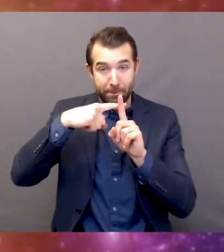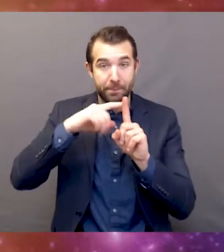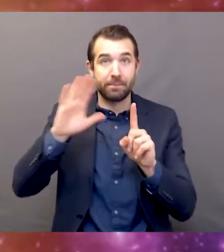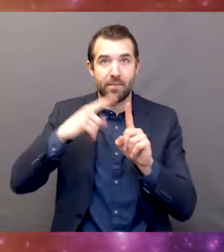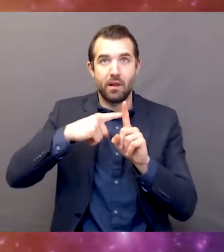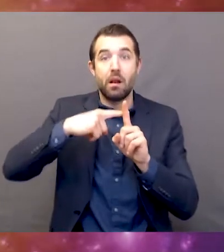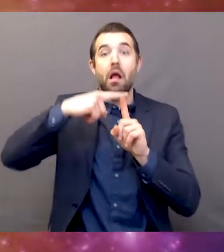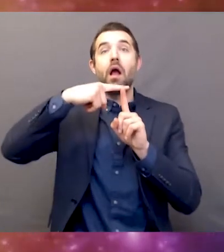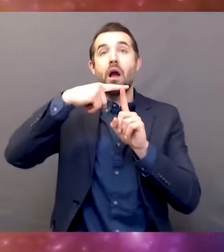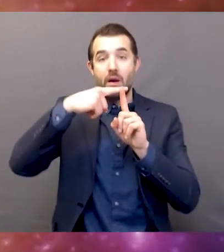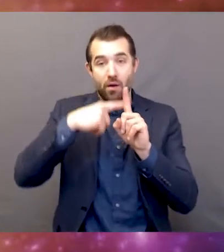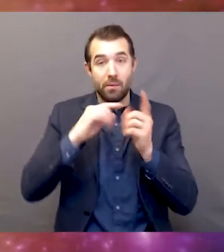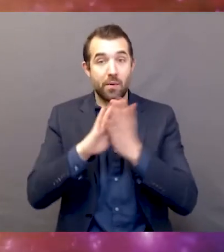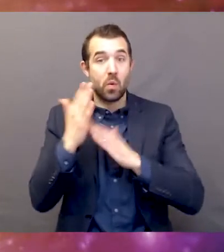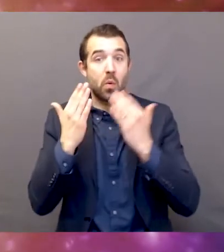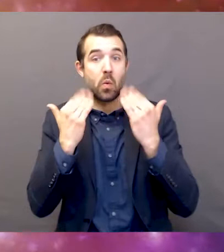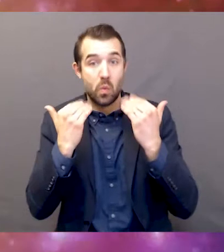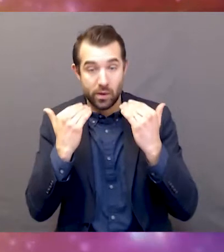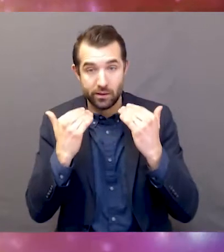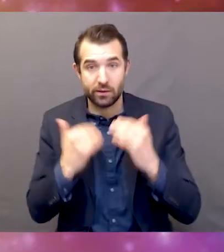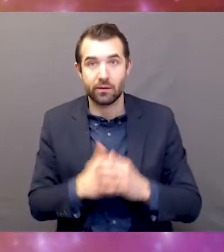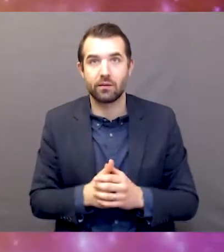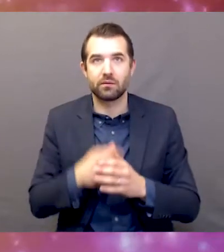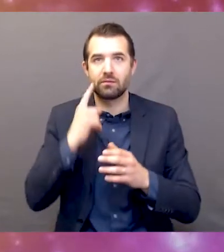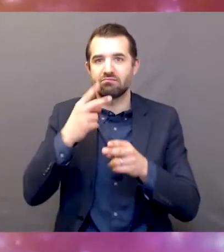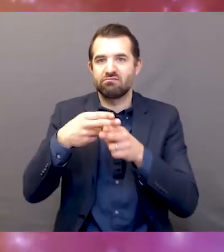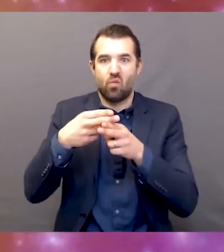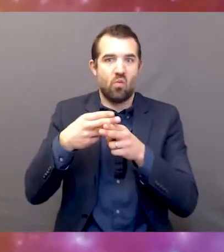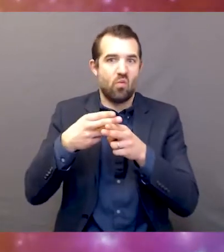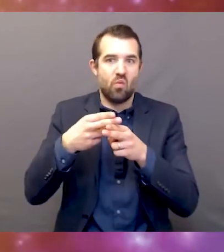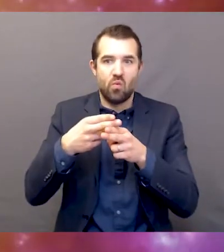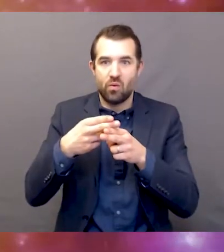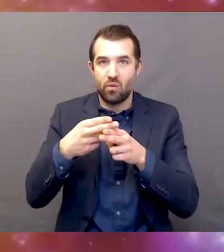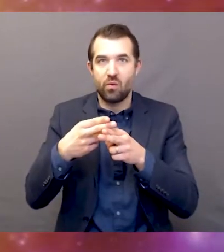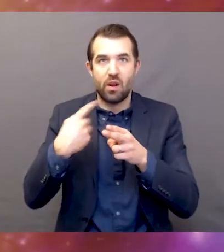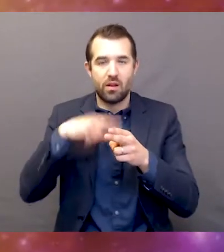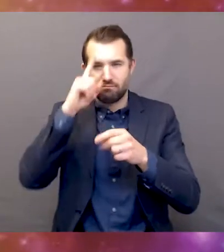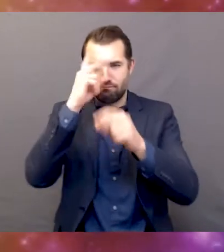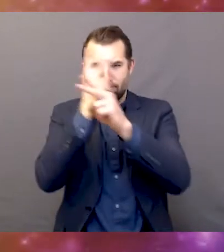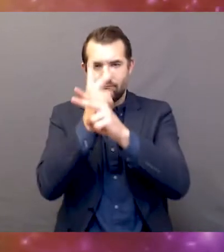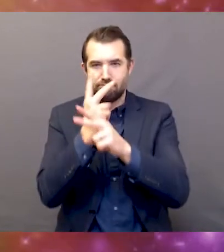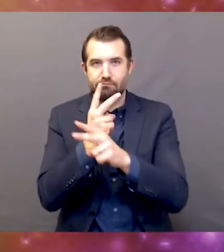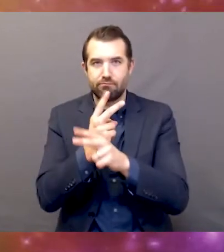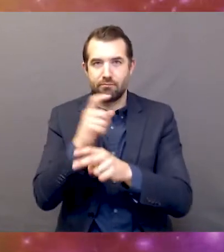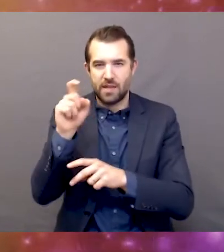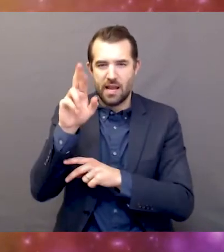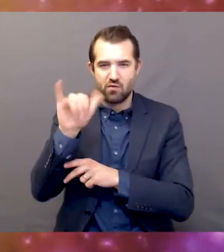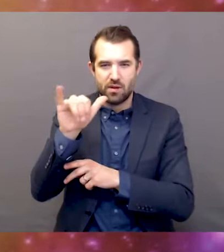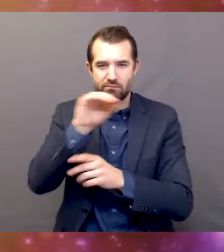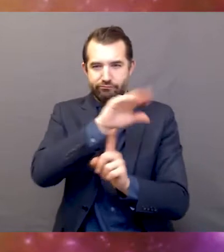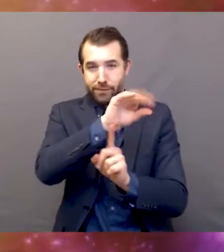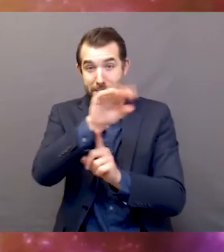brightness peaks imply that the gas is dense and the cooling times are short. And because they're short, we can compute, and just looking at the X-ray